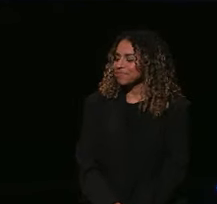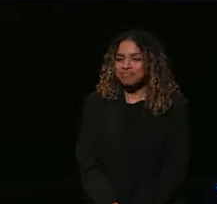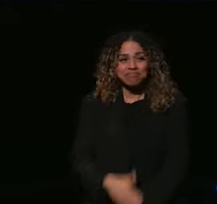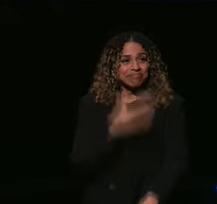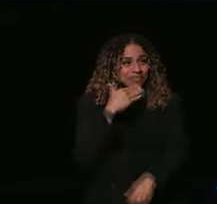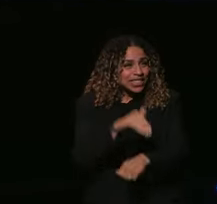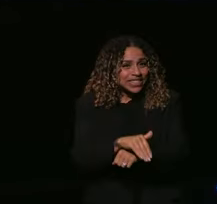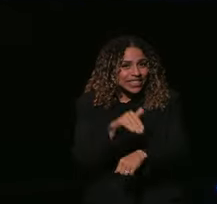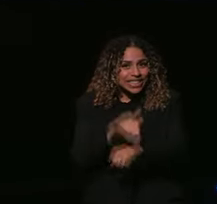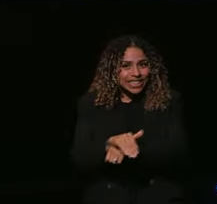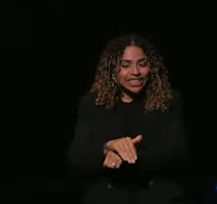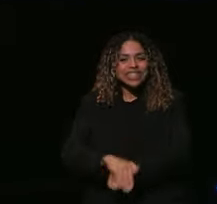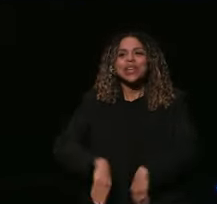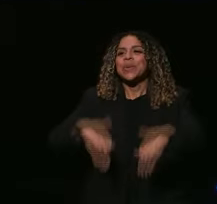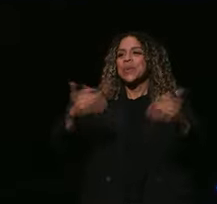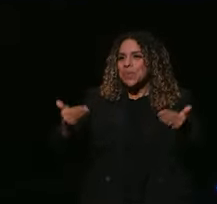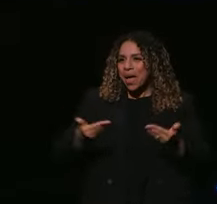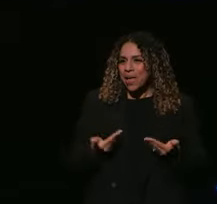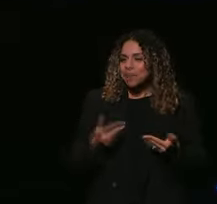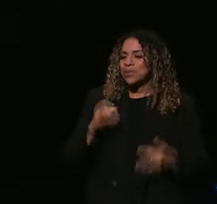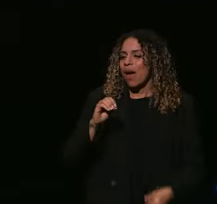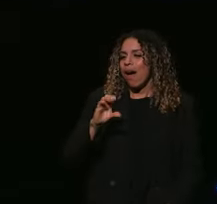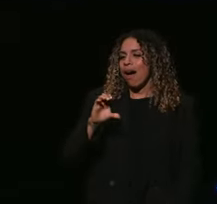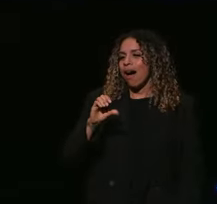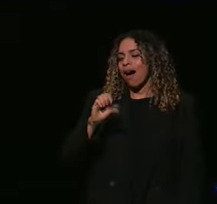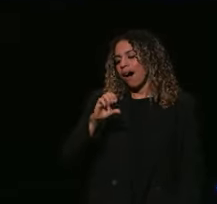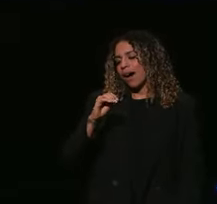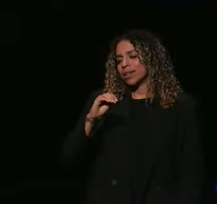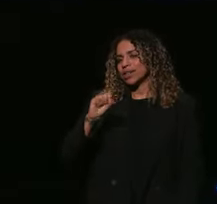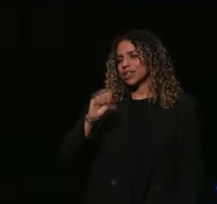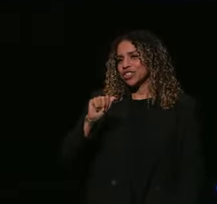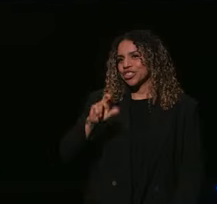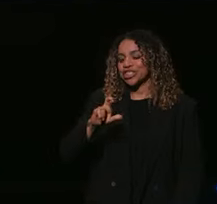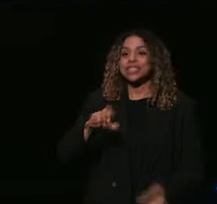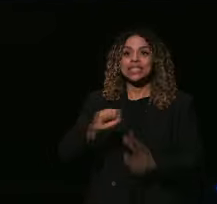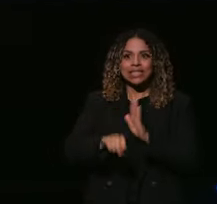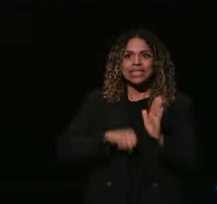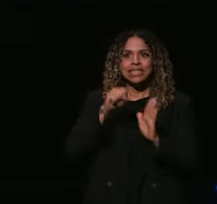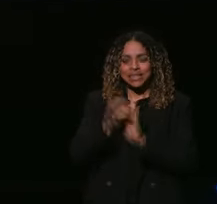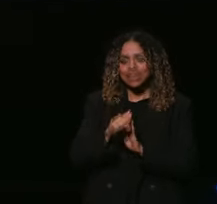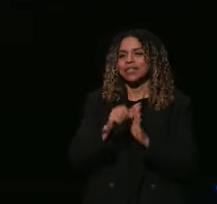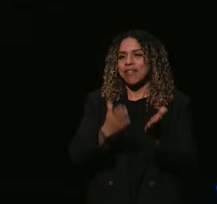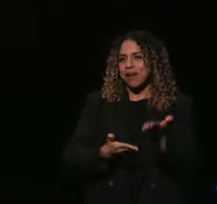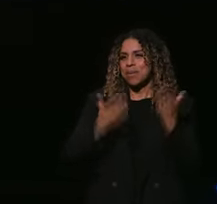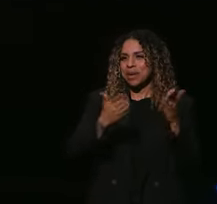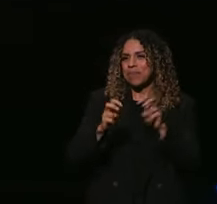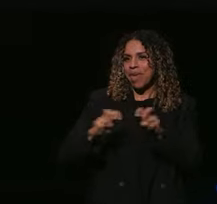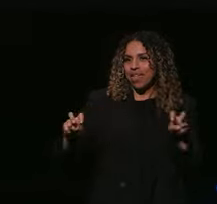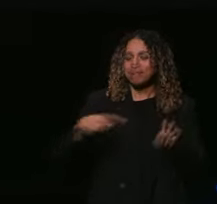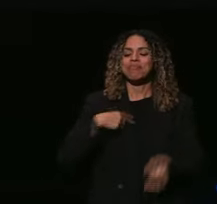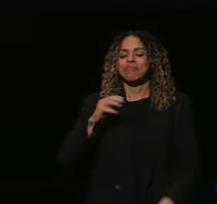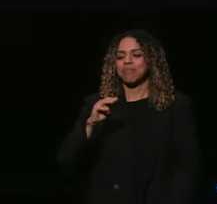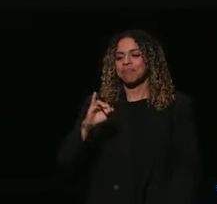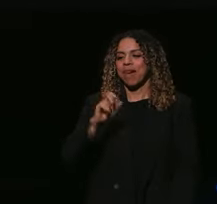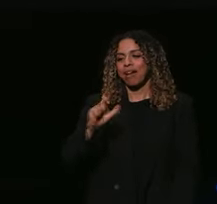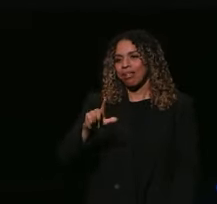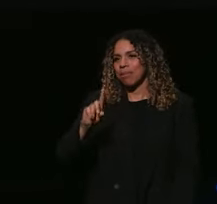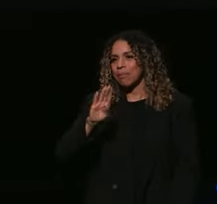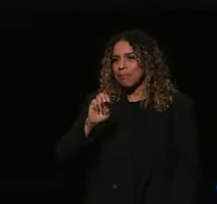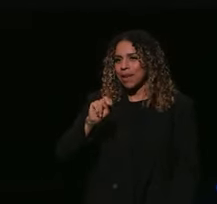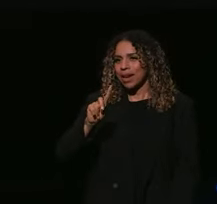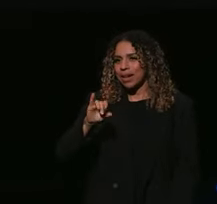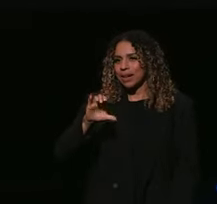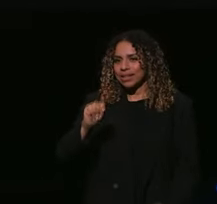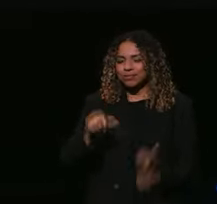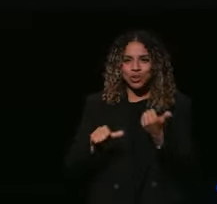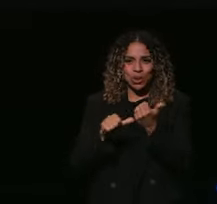Good evening, and welcome to the Oscars season documentary feature film nominee panel. I'm Michael Benedict, Associate Director of the